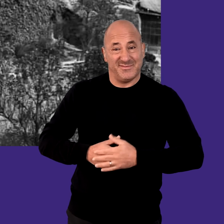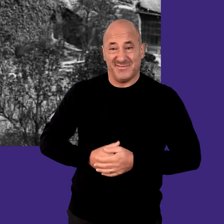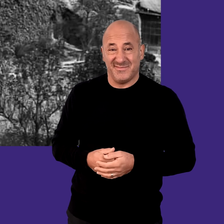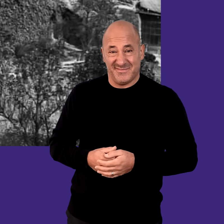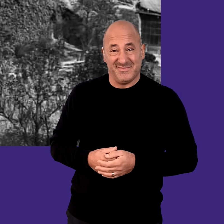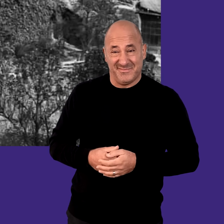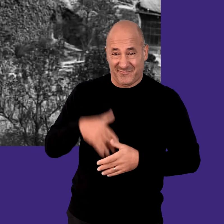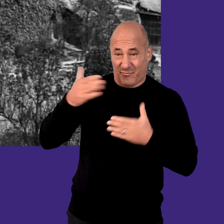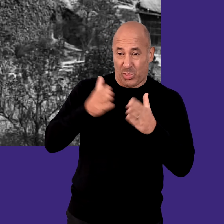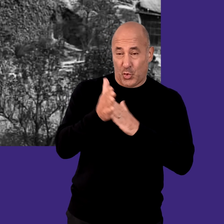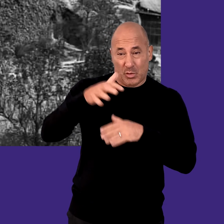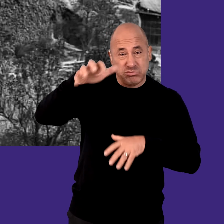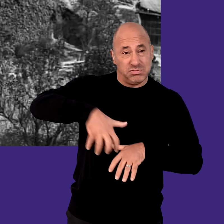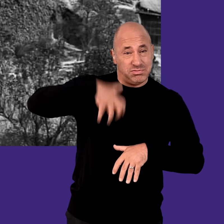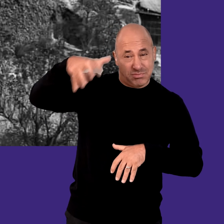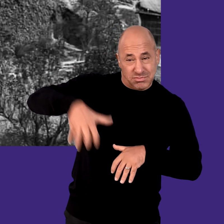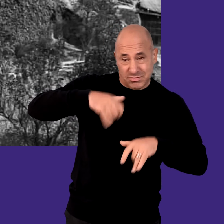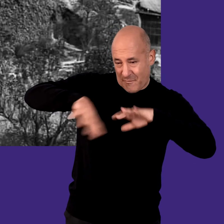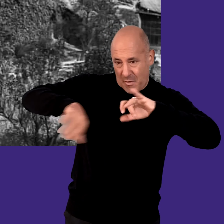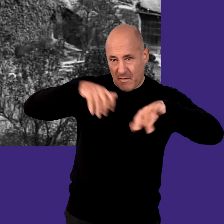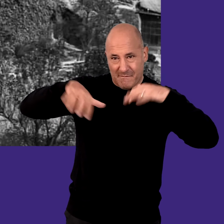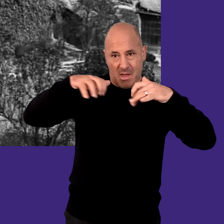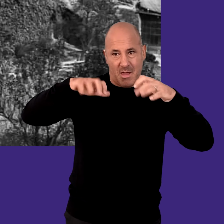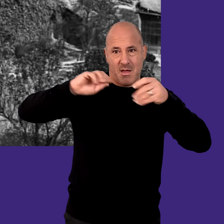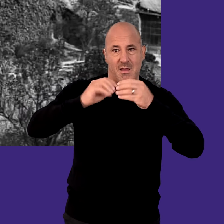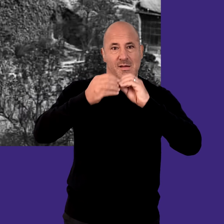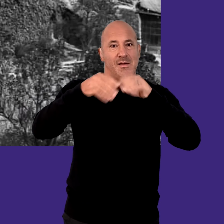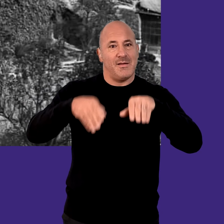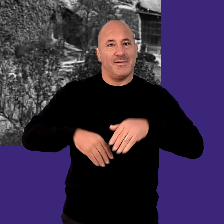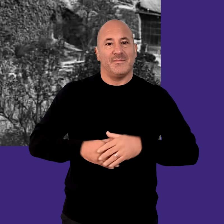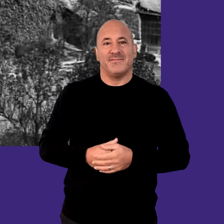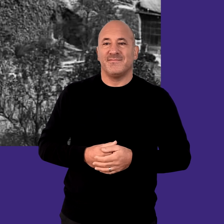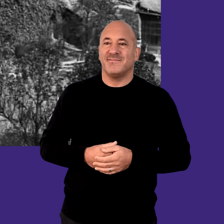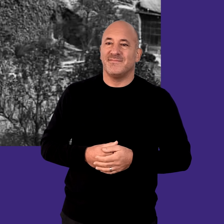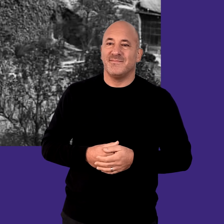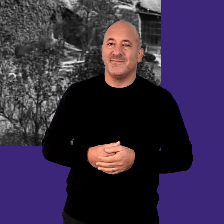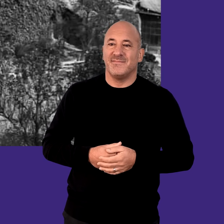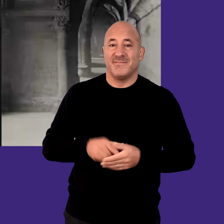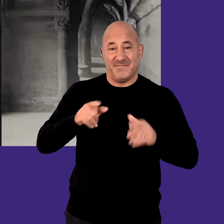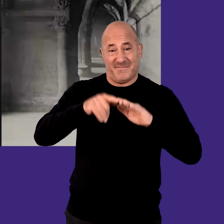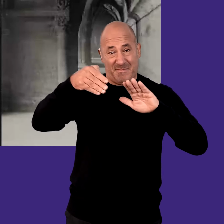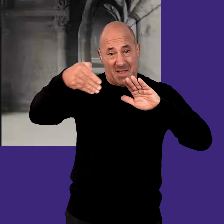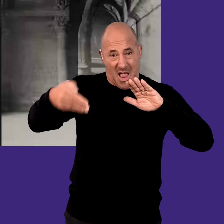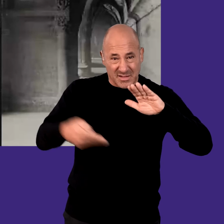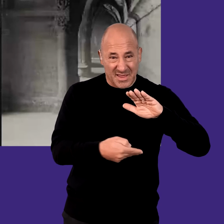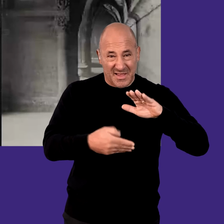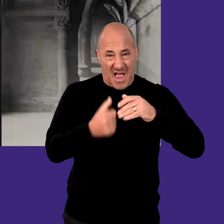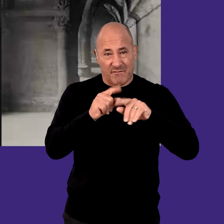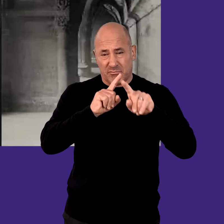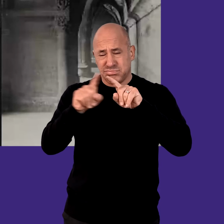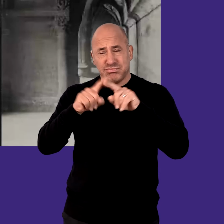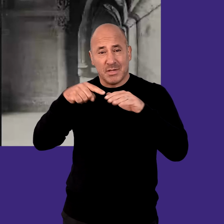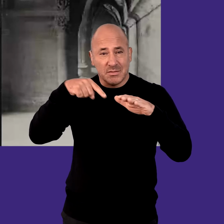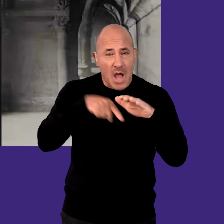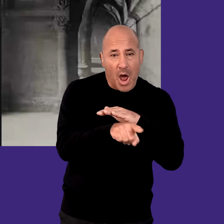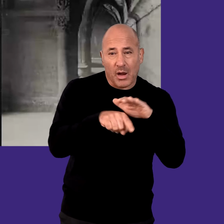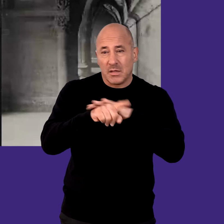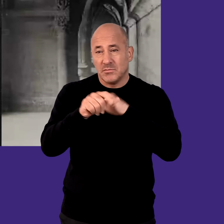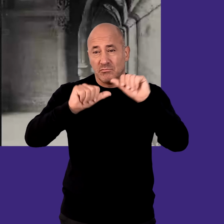in his quarry, and this became his home, the Sand House. And beneath the Sand